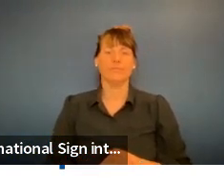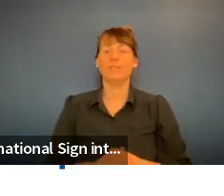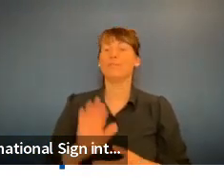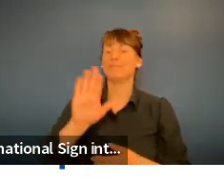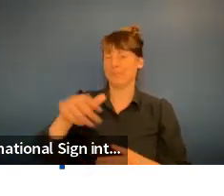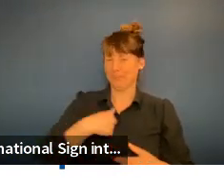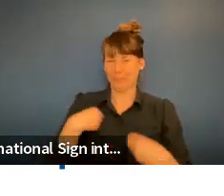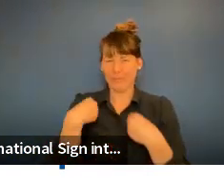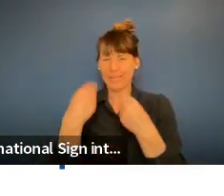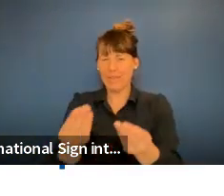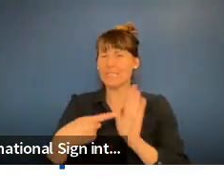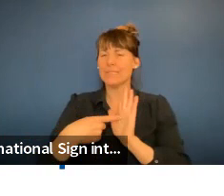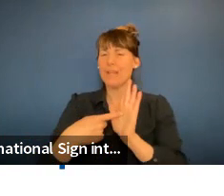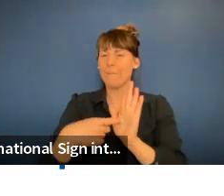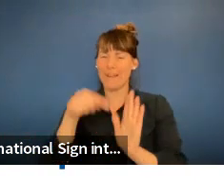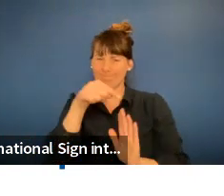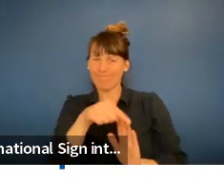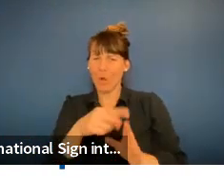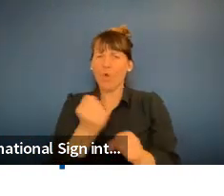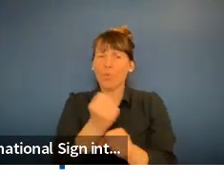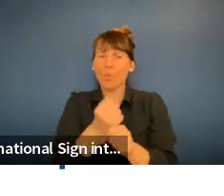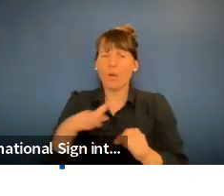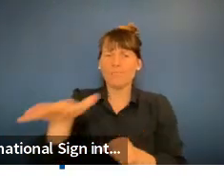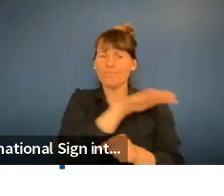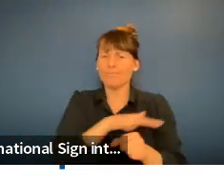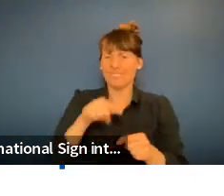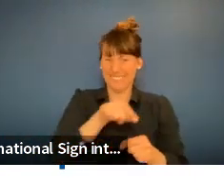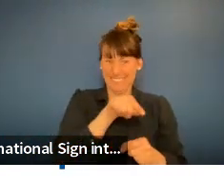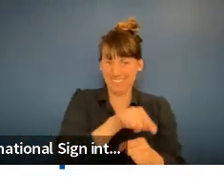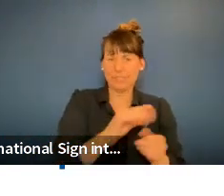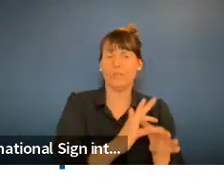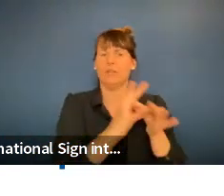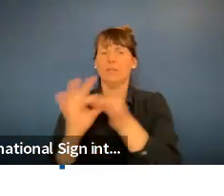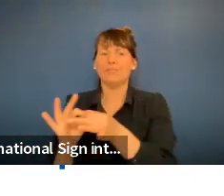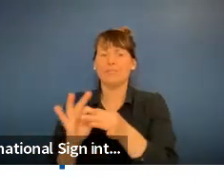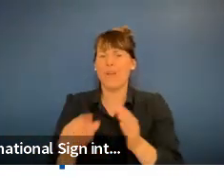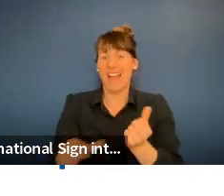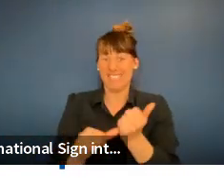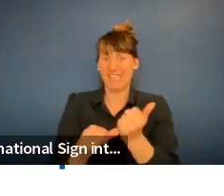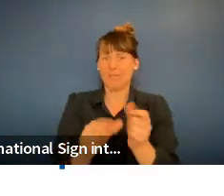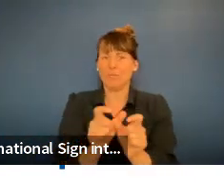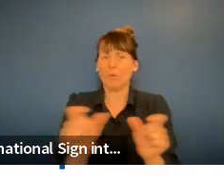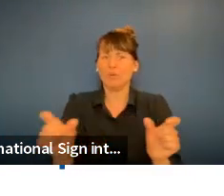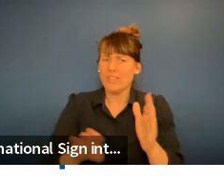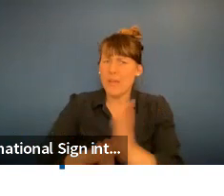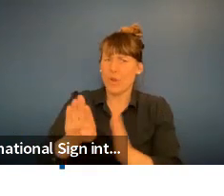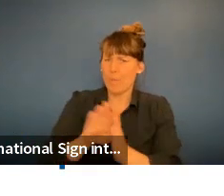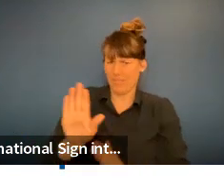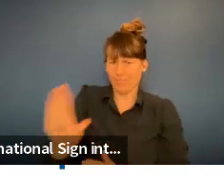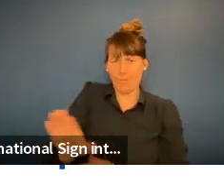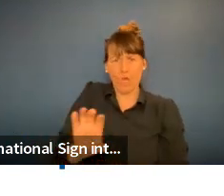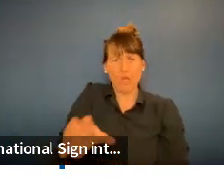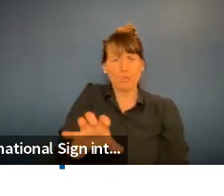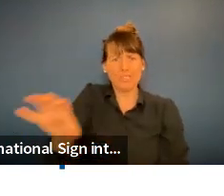region, I'll take example from Tajikistan, where a list was developed in 2018, and in Georgia, where a list was developed in